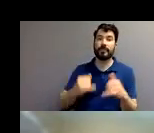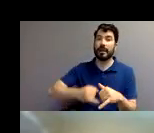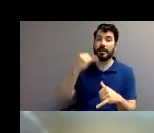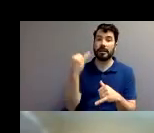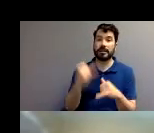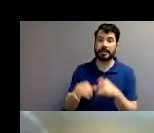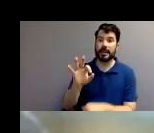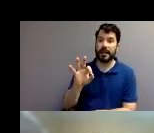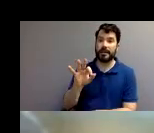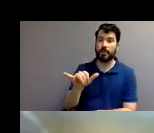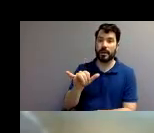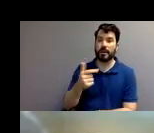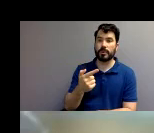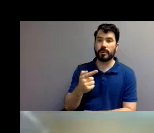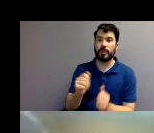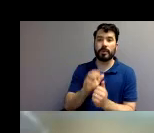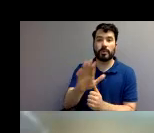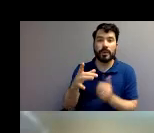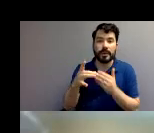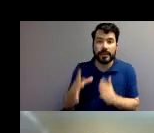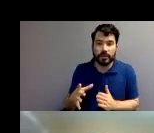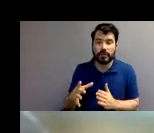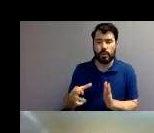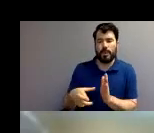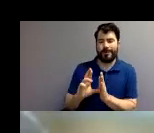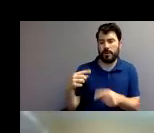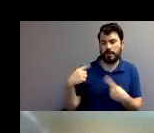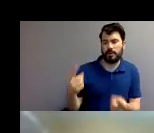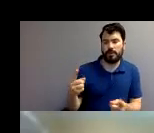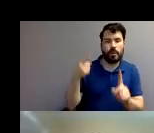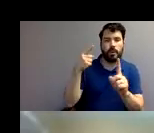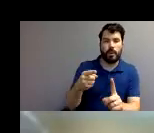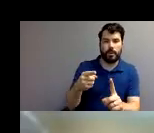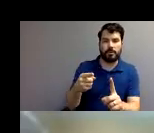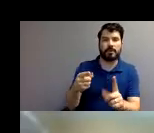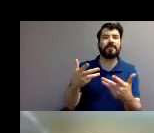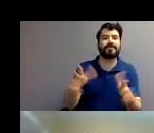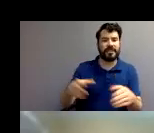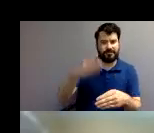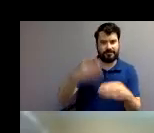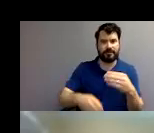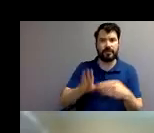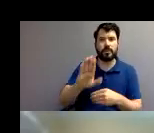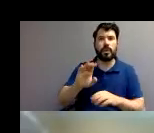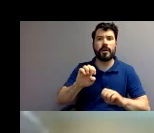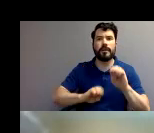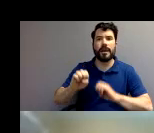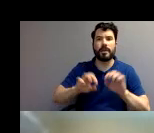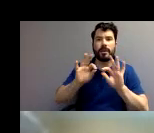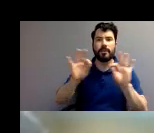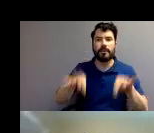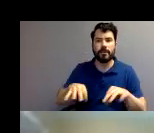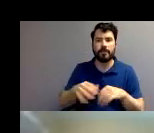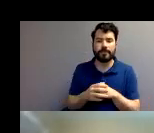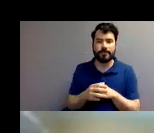leader to review your goals and complete the remaining part of your evaluation form. And then make sure you're